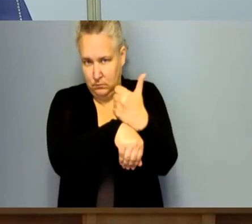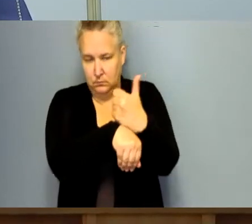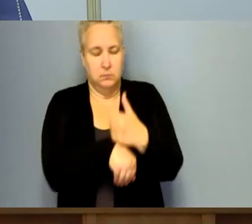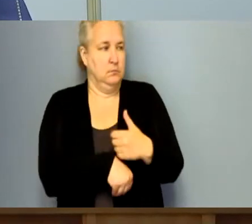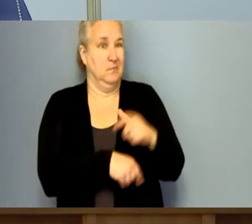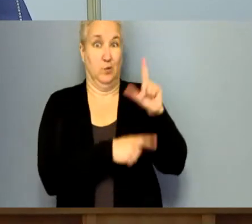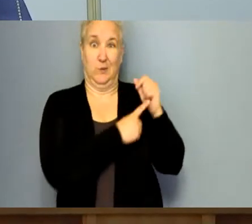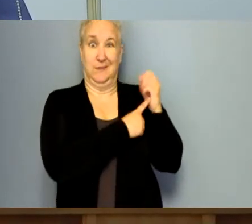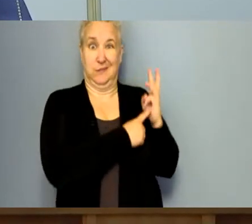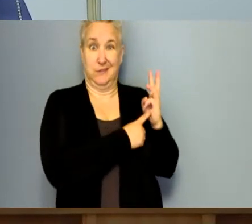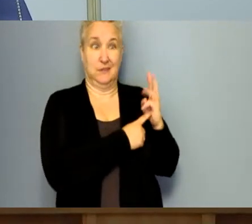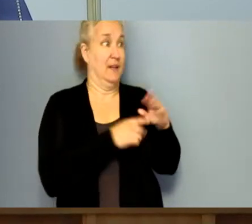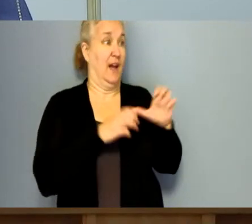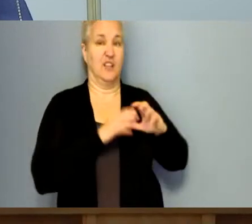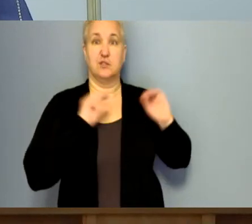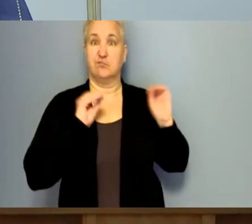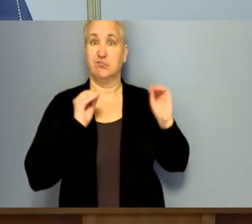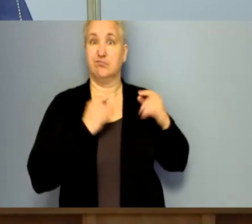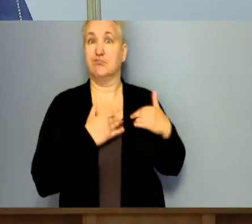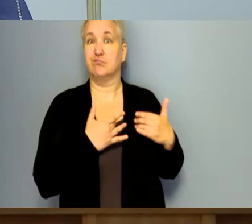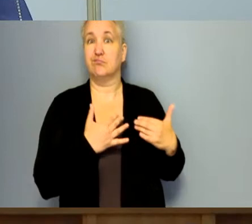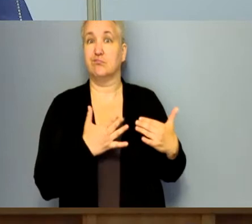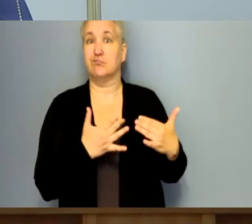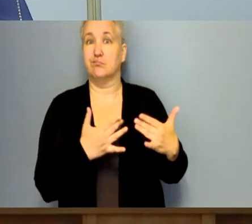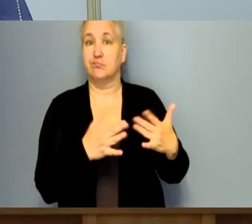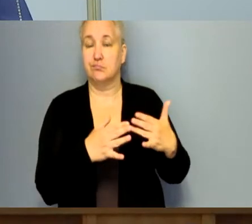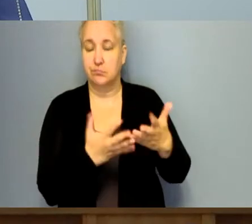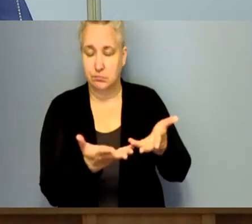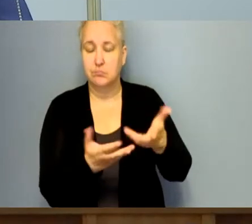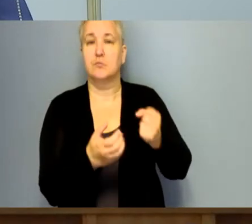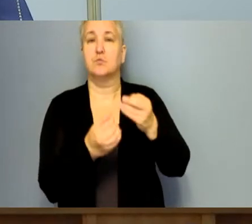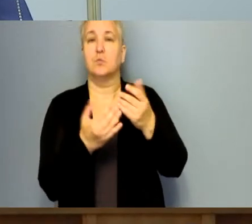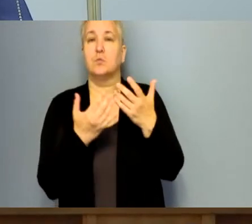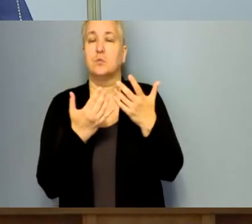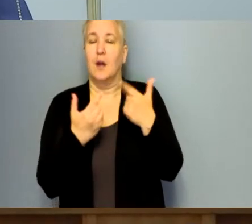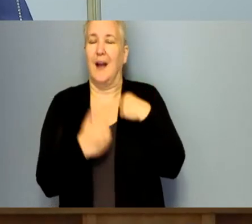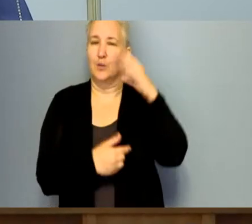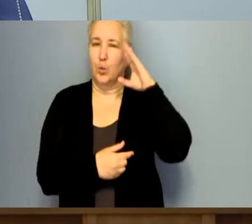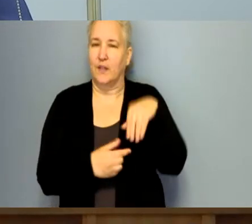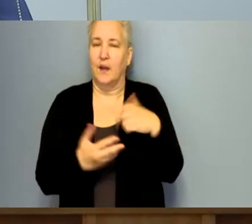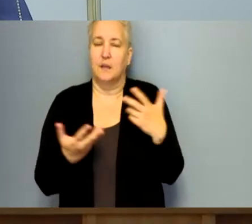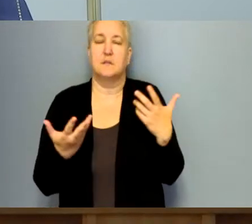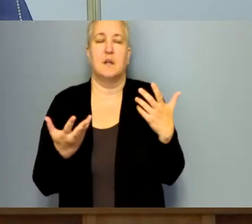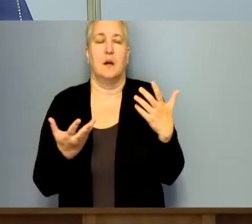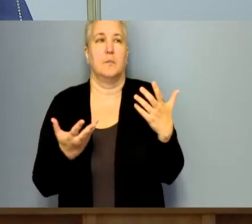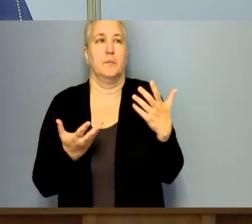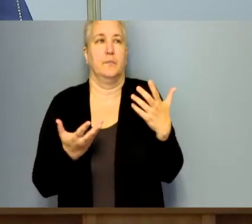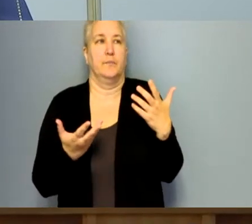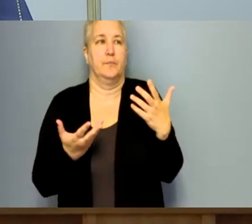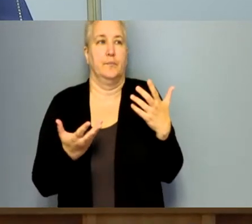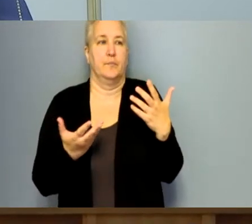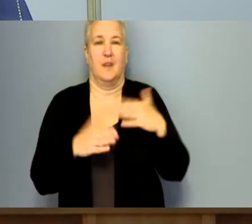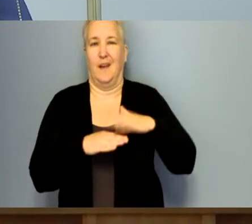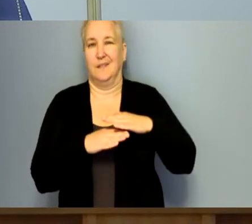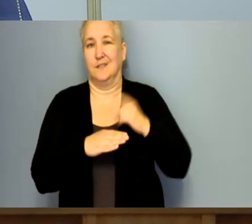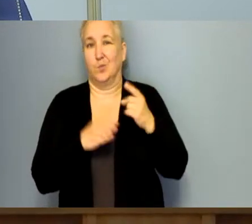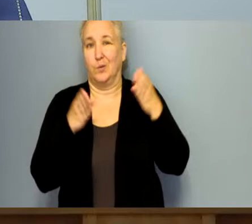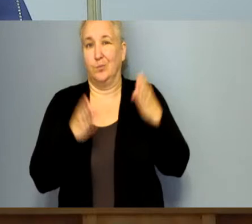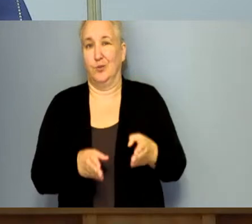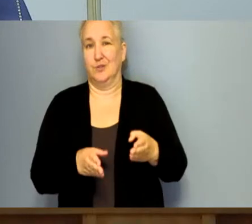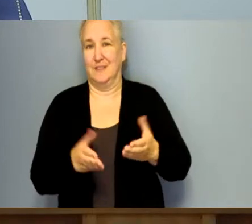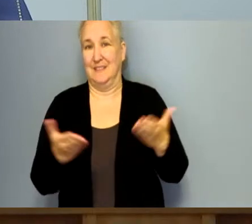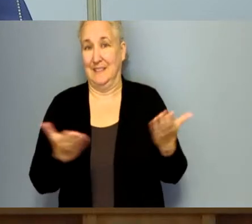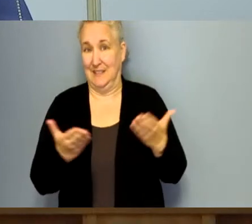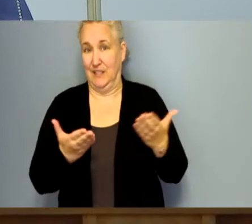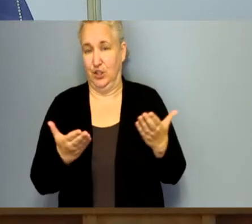Obviously, no action was taken. And so I know that at least one person up here on